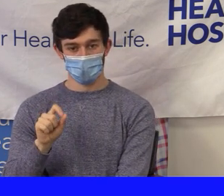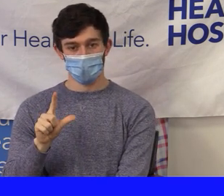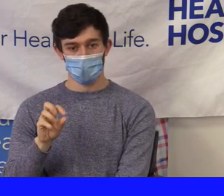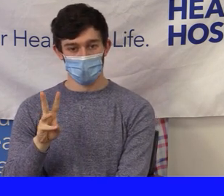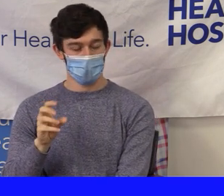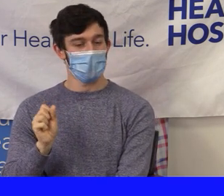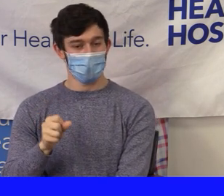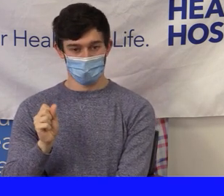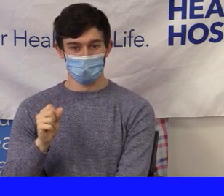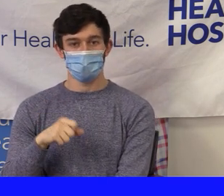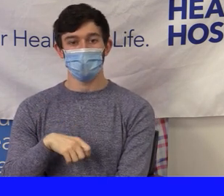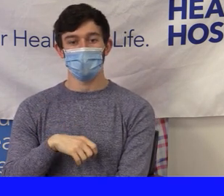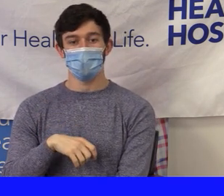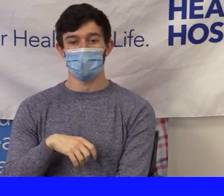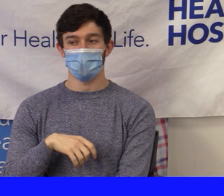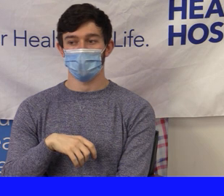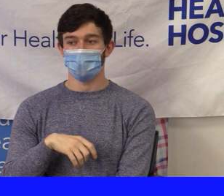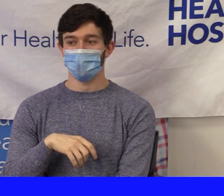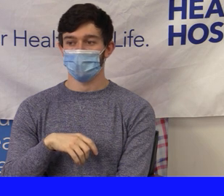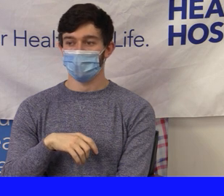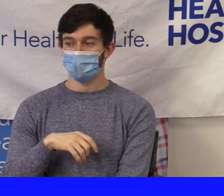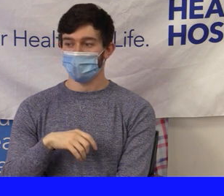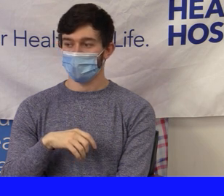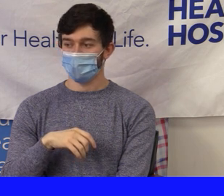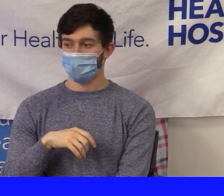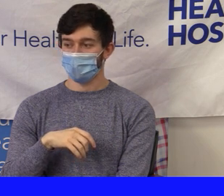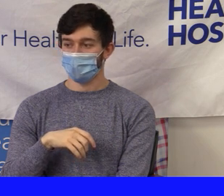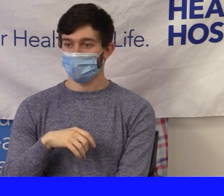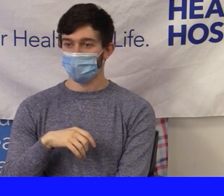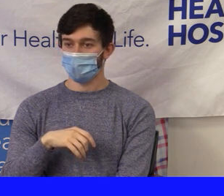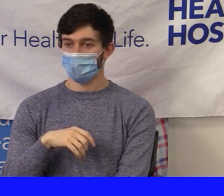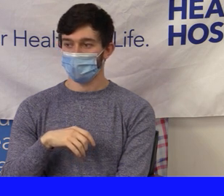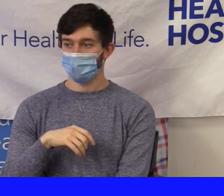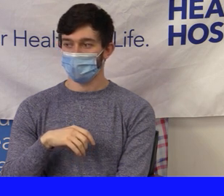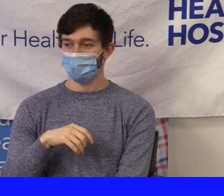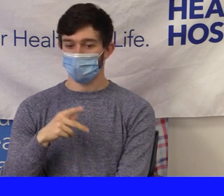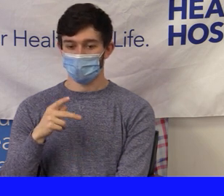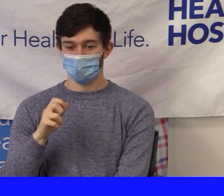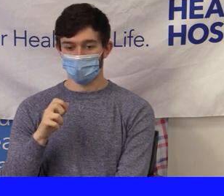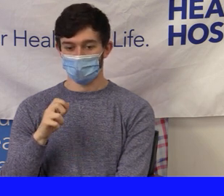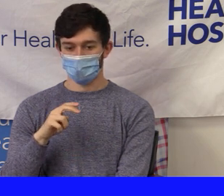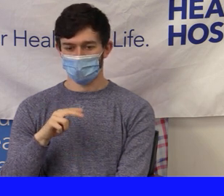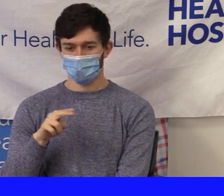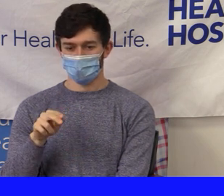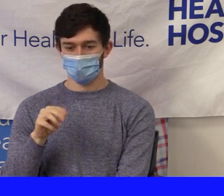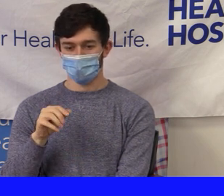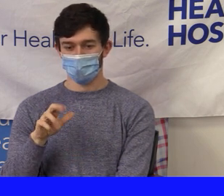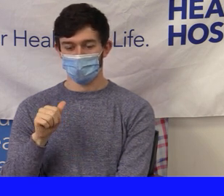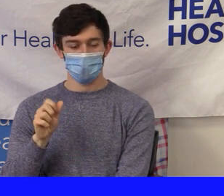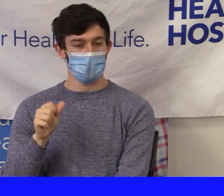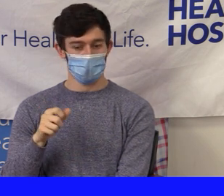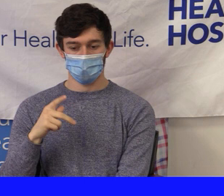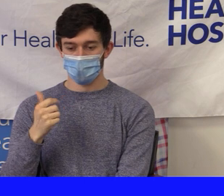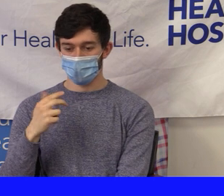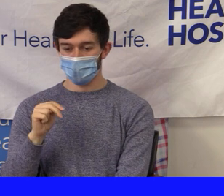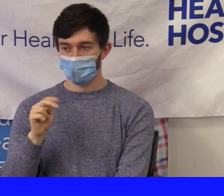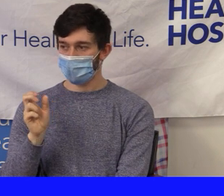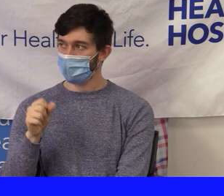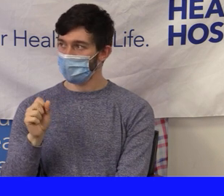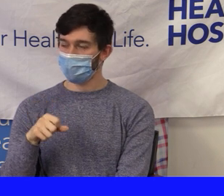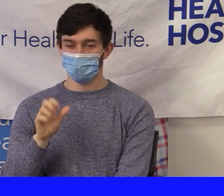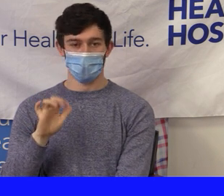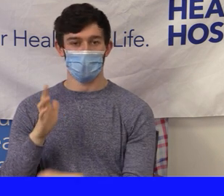Yes. Ms. Rita Wang? Yes. And Jose Pagan, yes. So the